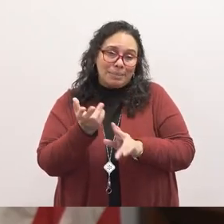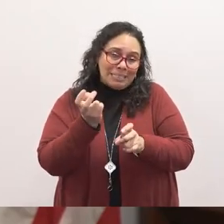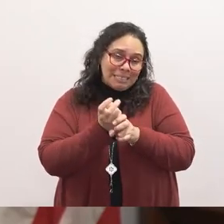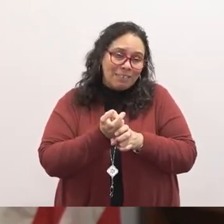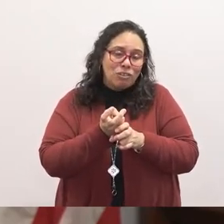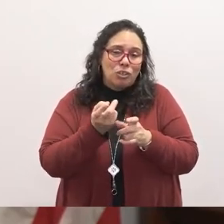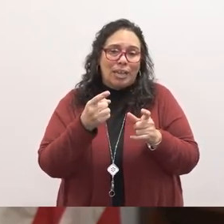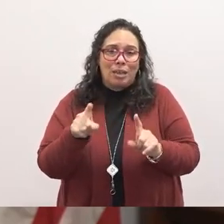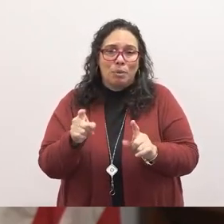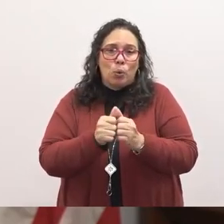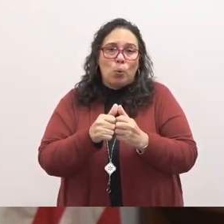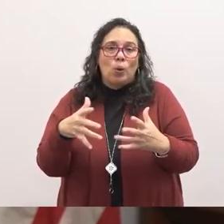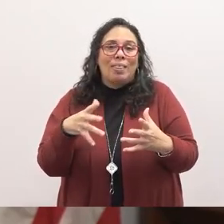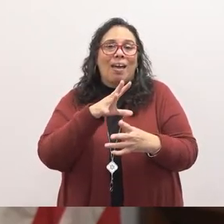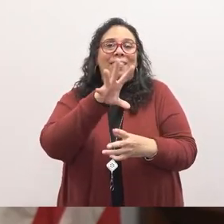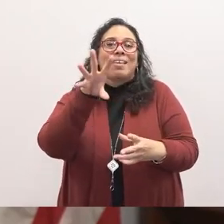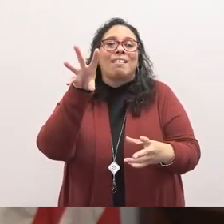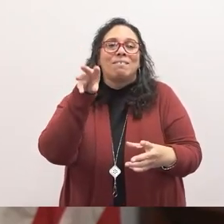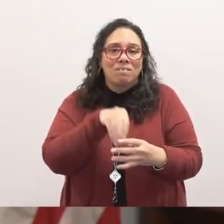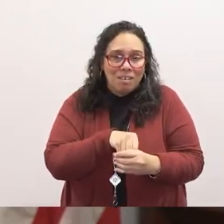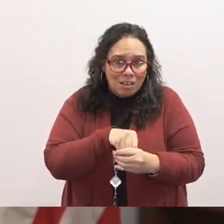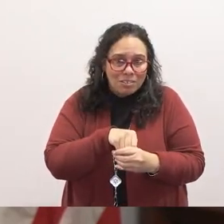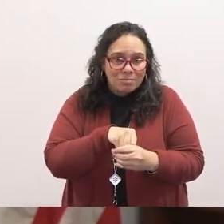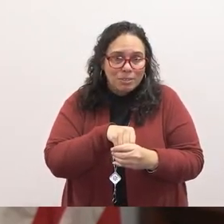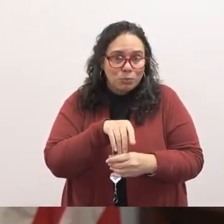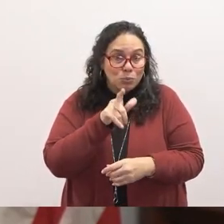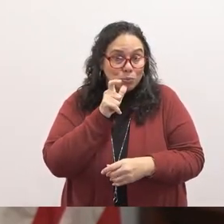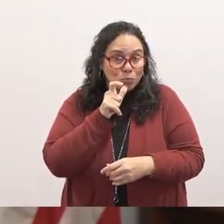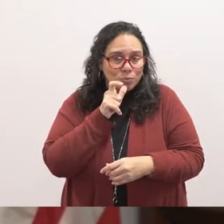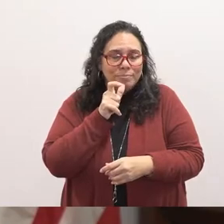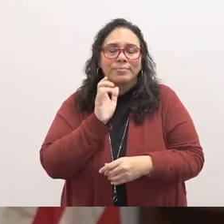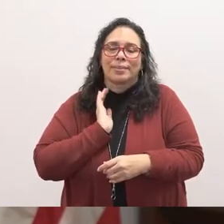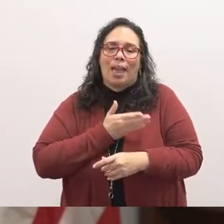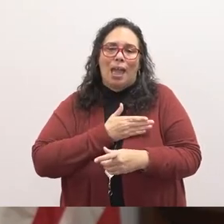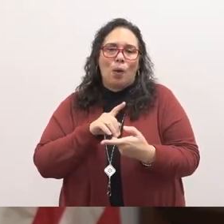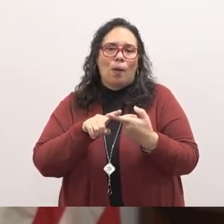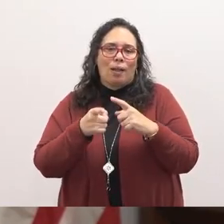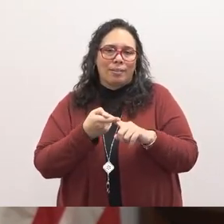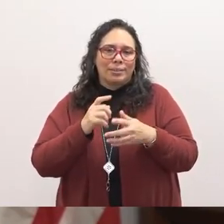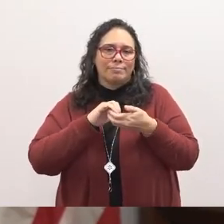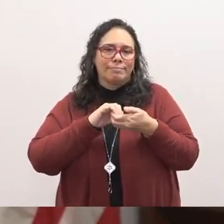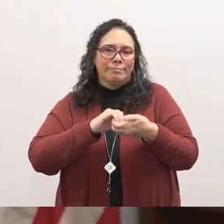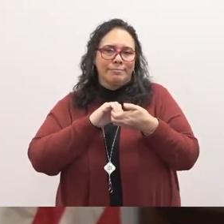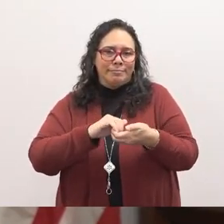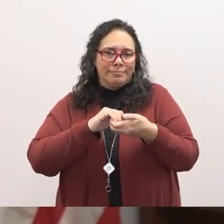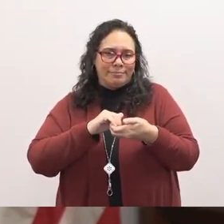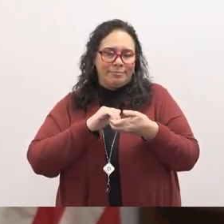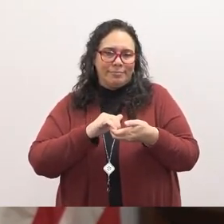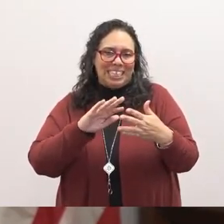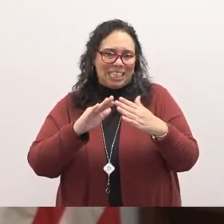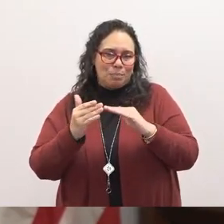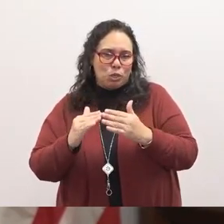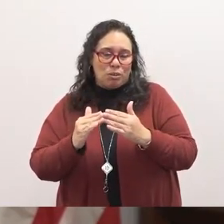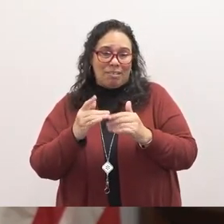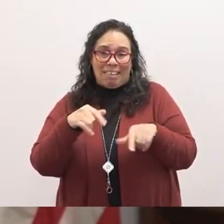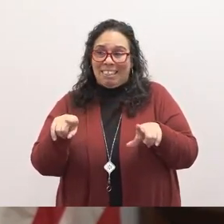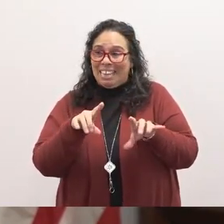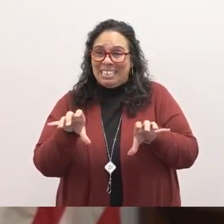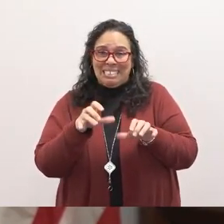happen without the involvement of our allies and our community partners, because they really did, I mean, everything